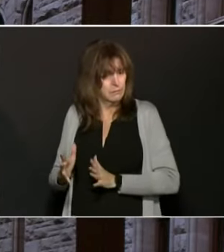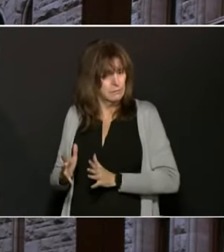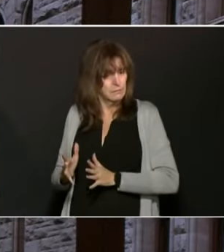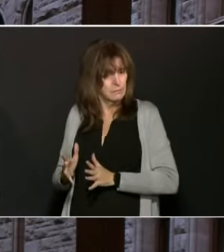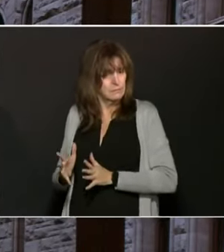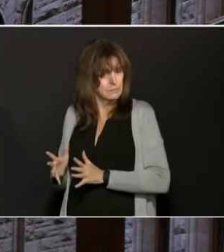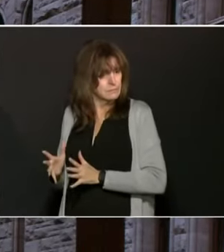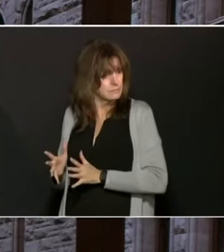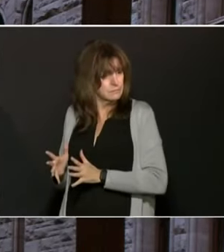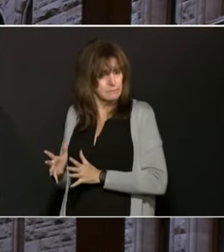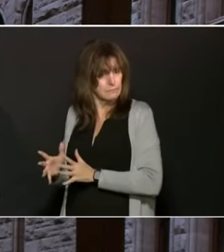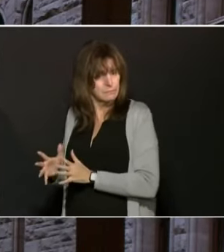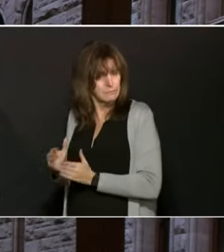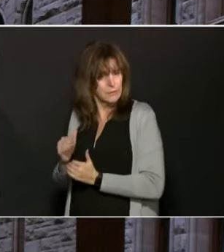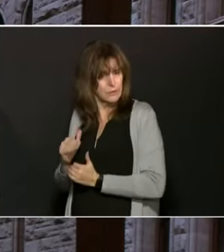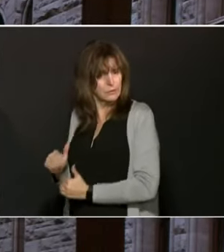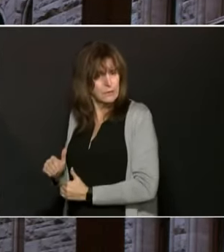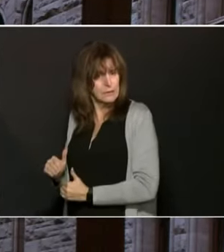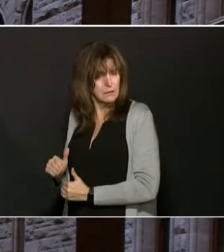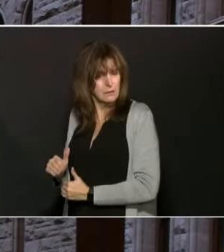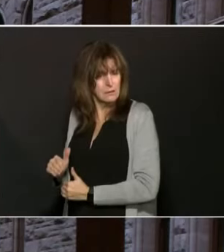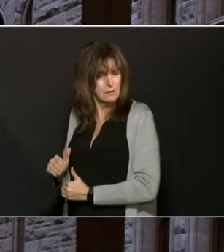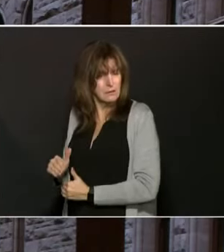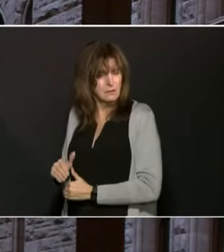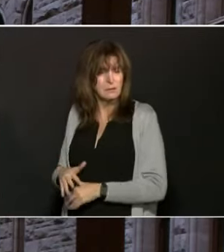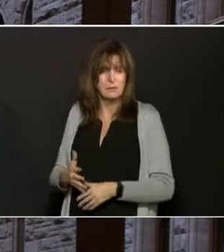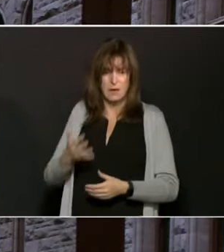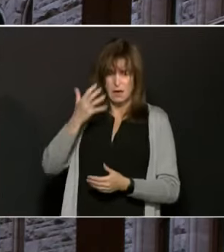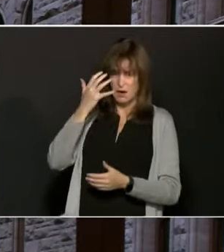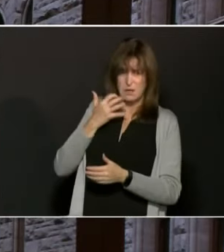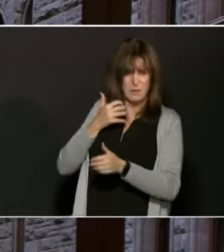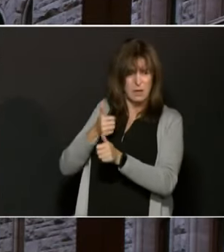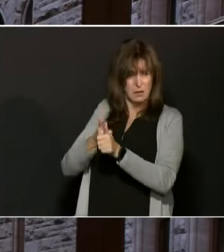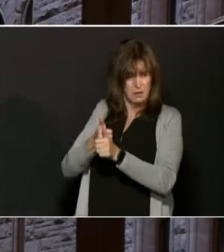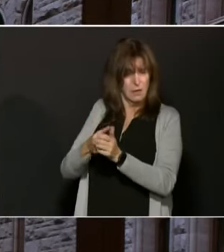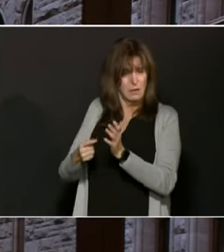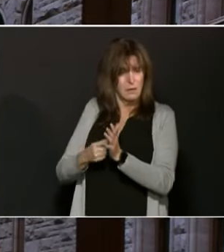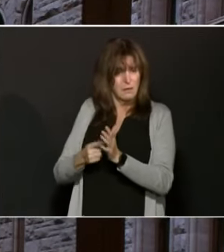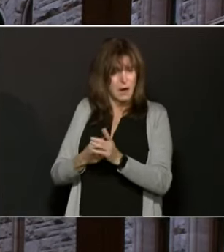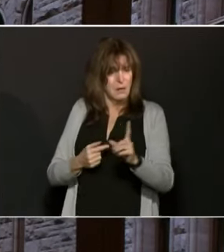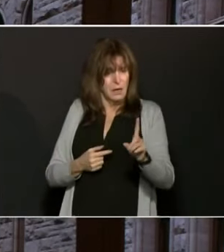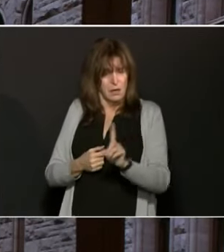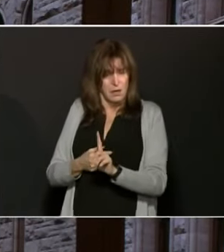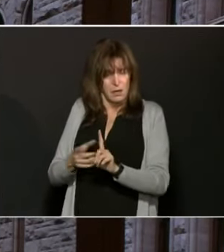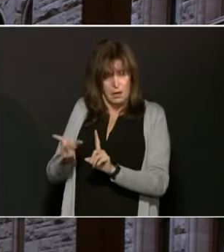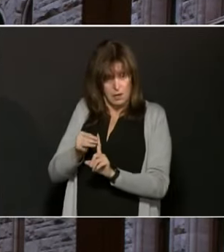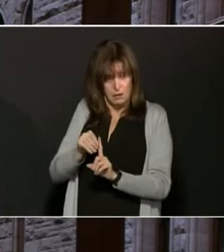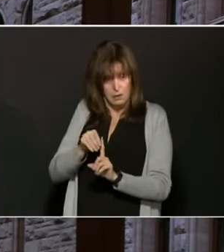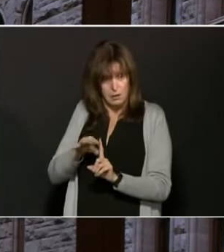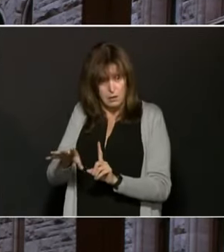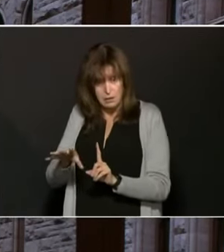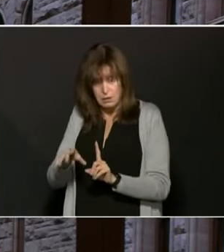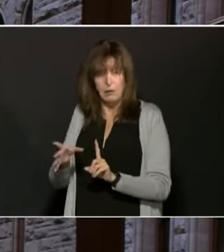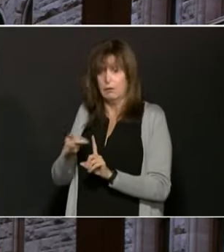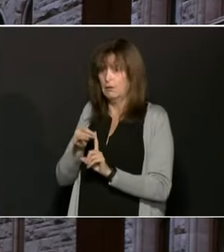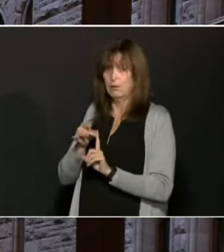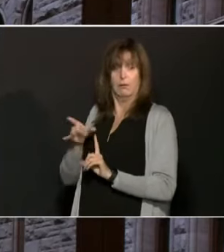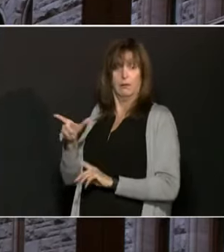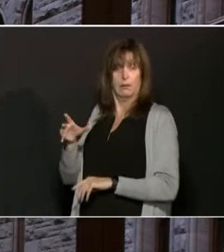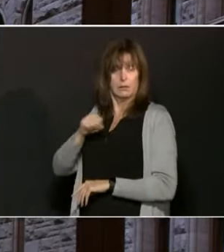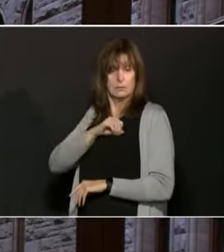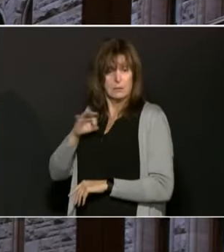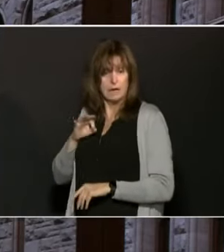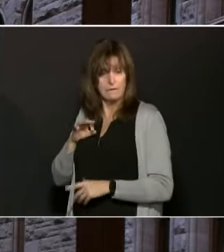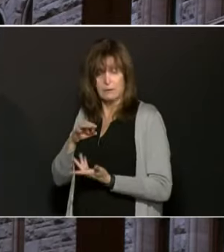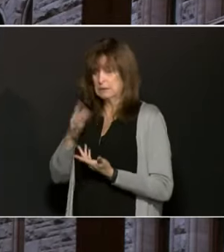having more outbreaks in our hospitals. And that has even more impact on the staffing situation. So we're in a very precarious